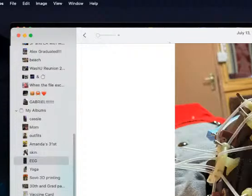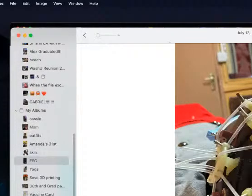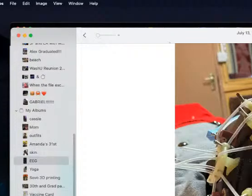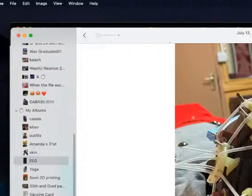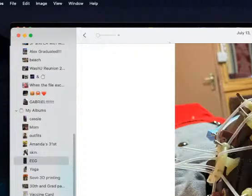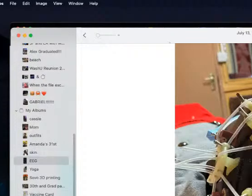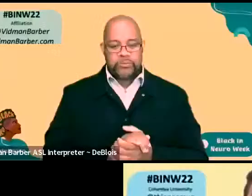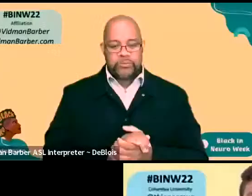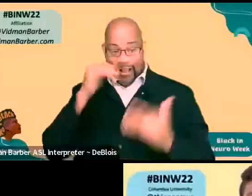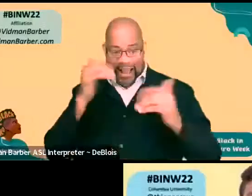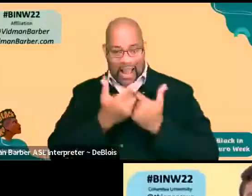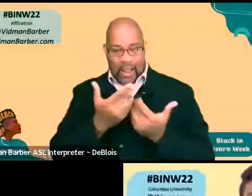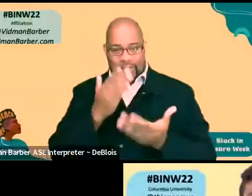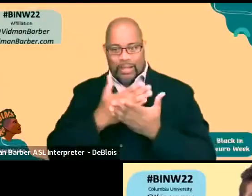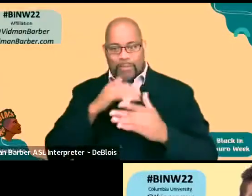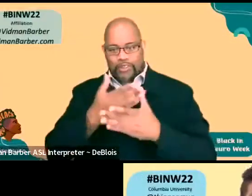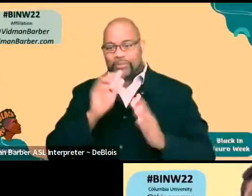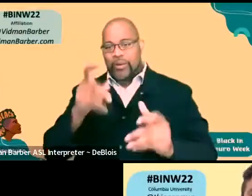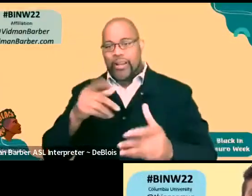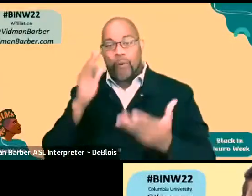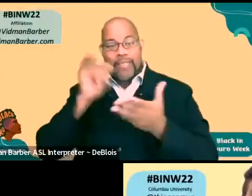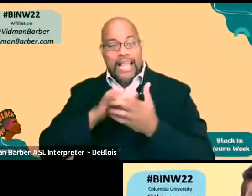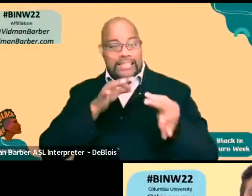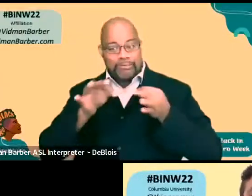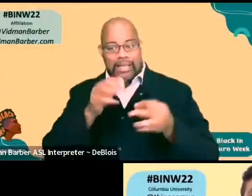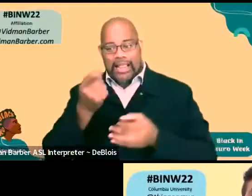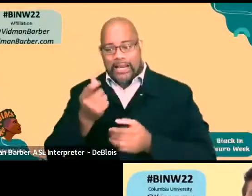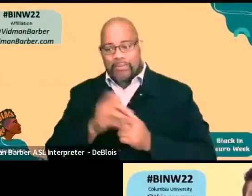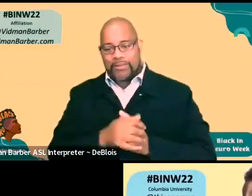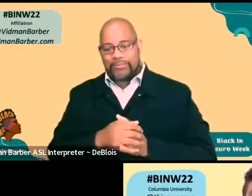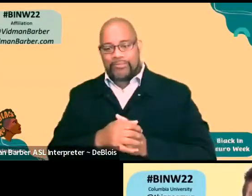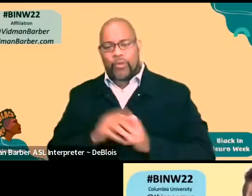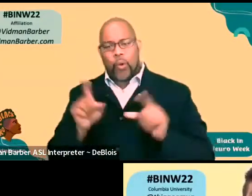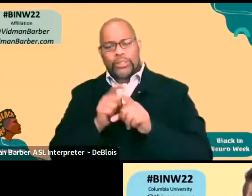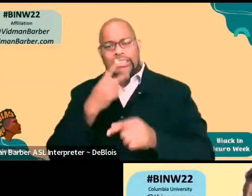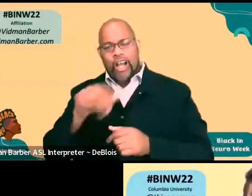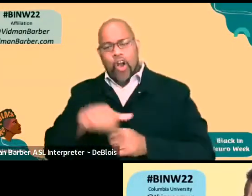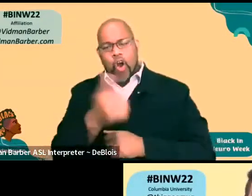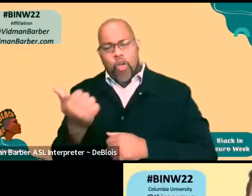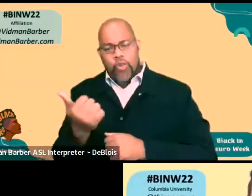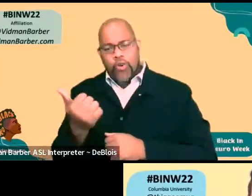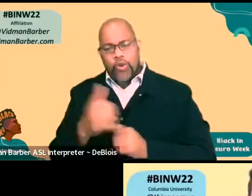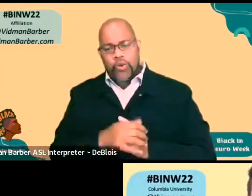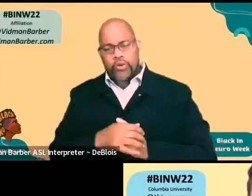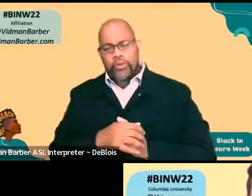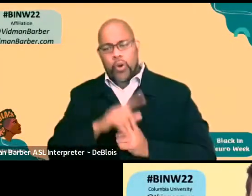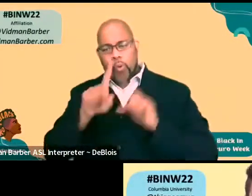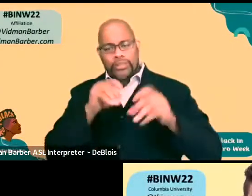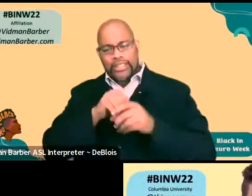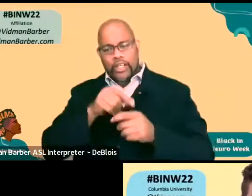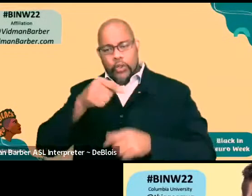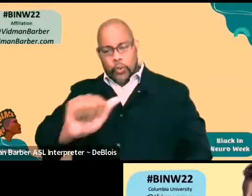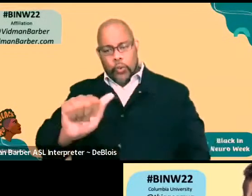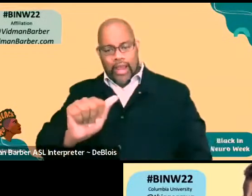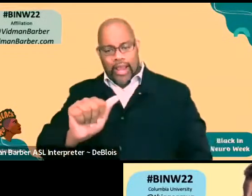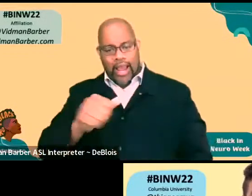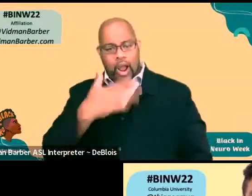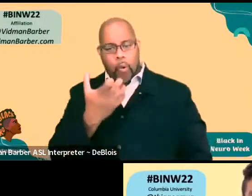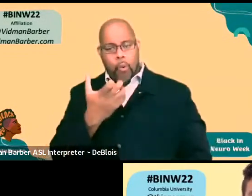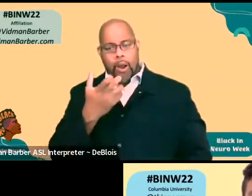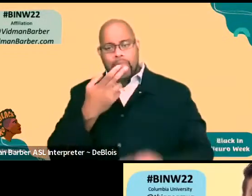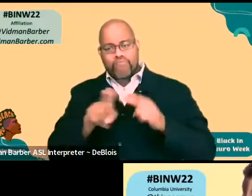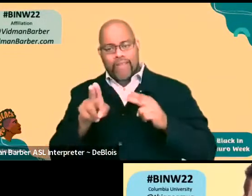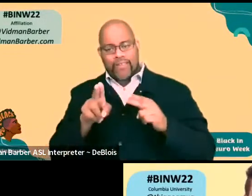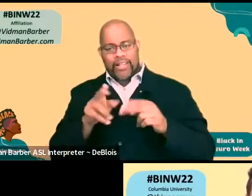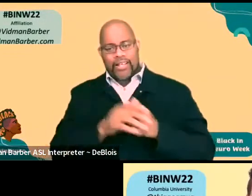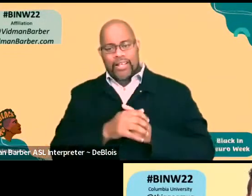yeah, I don't know how to stop my share. Yeah, hopefully that explained it a little bit. I also see other questions in the Q&A. I wanted to just